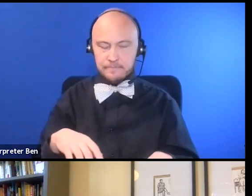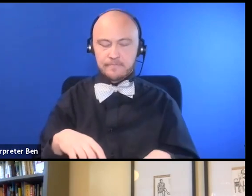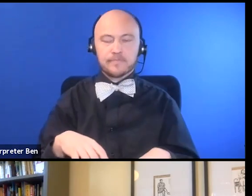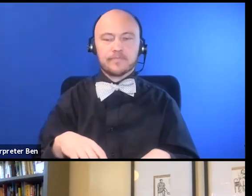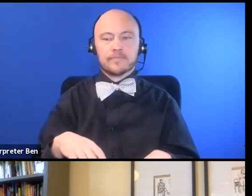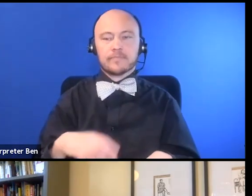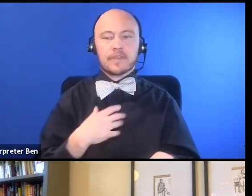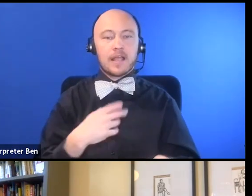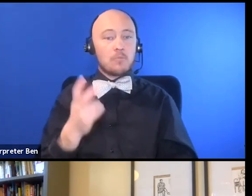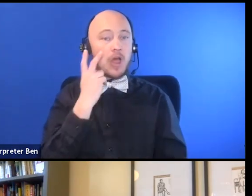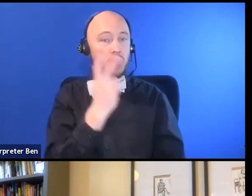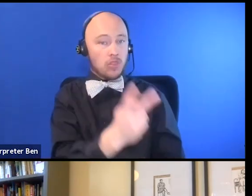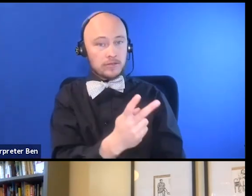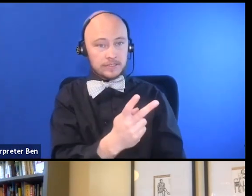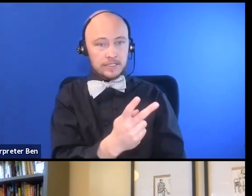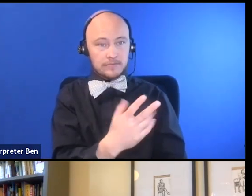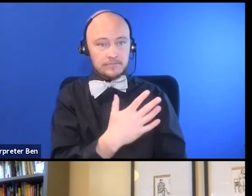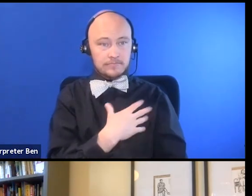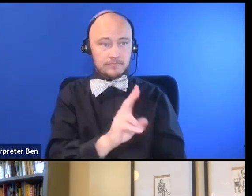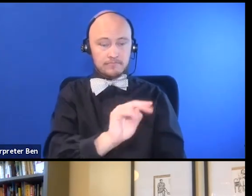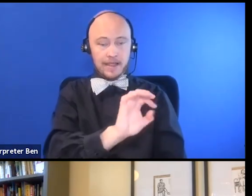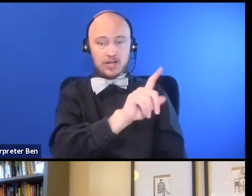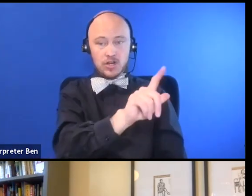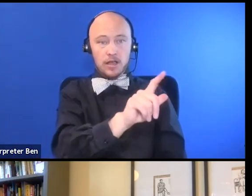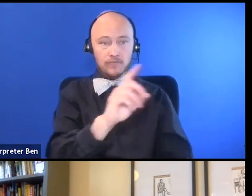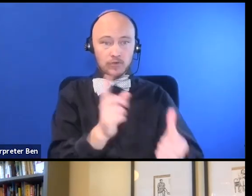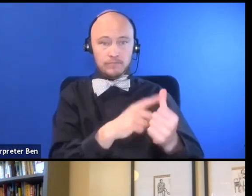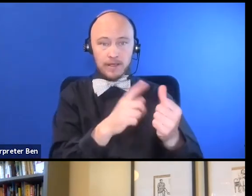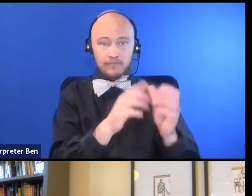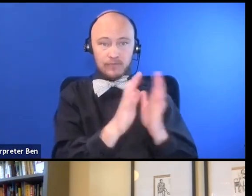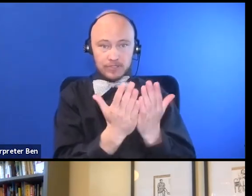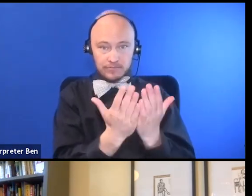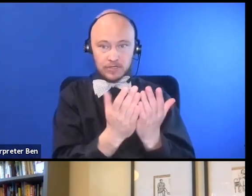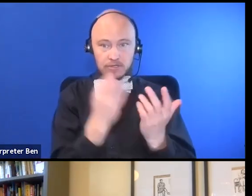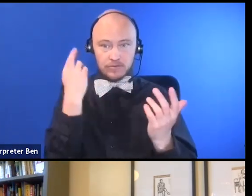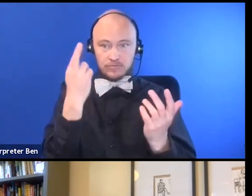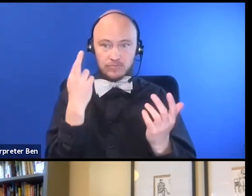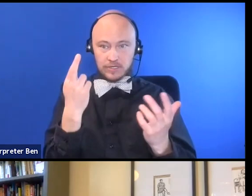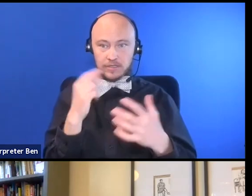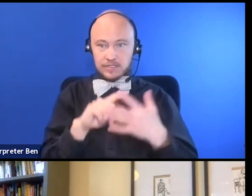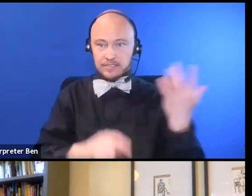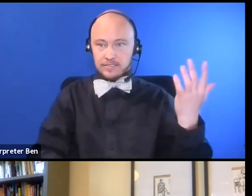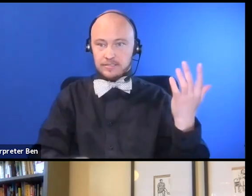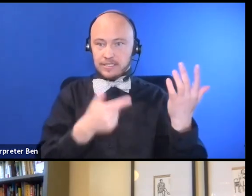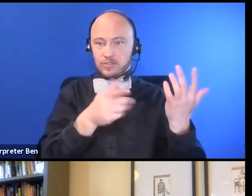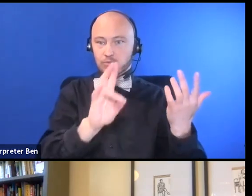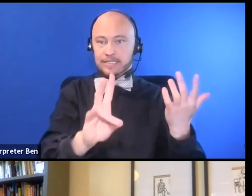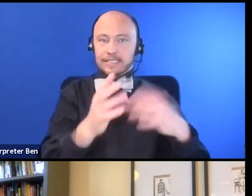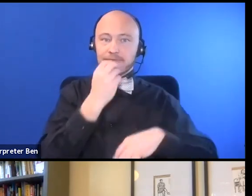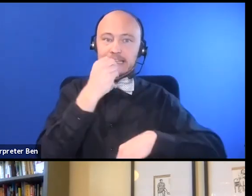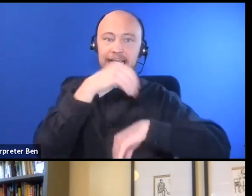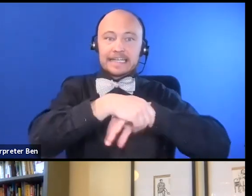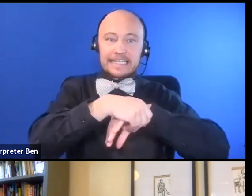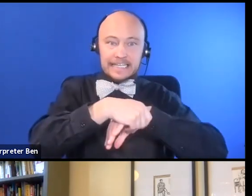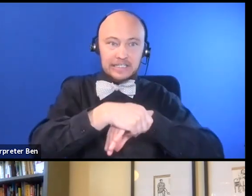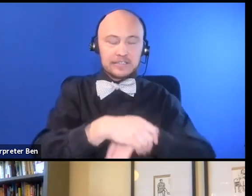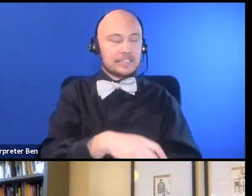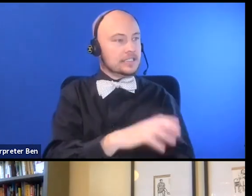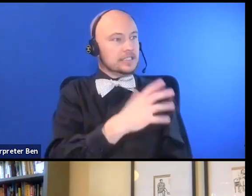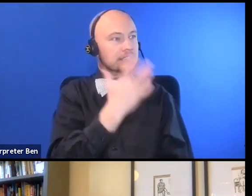when I looked at my novel, my first book, I realized that there were like 27 dinner scenes in there. And I was like, oh my